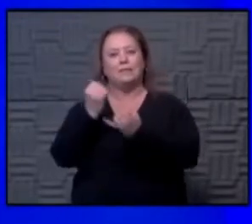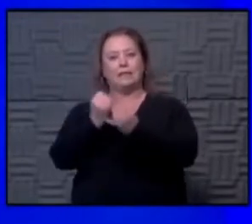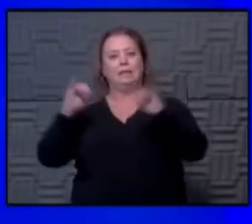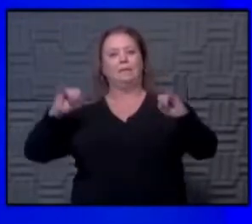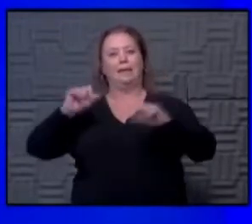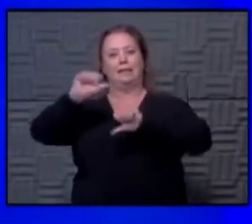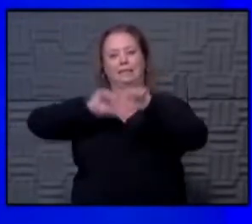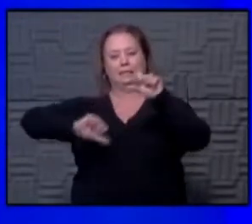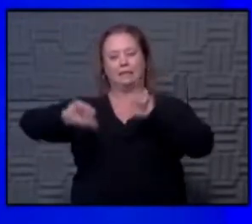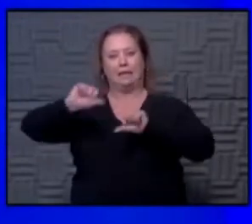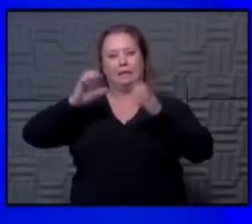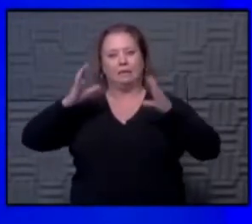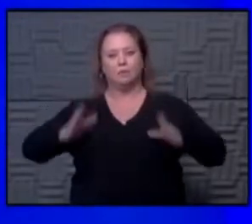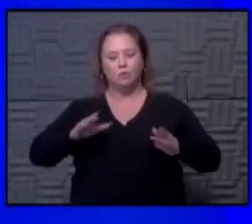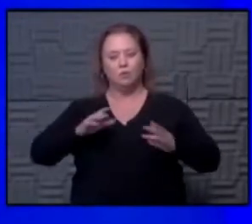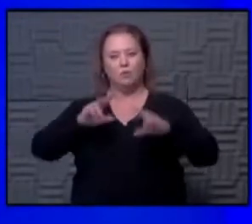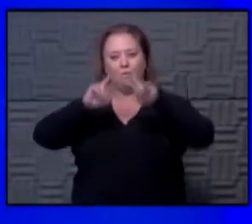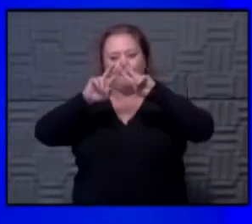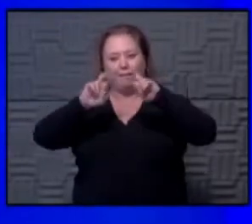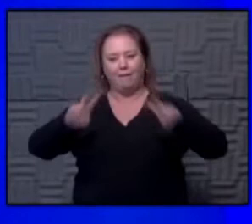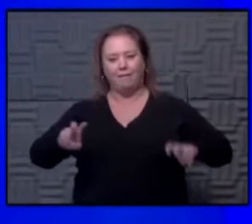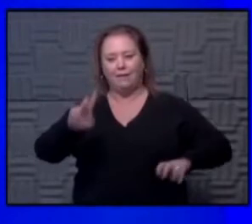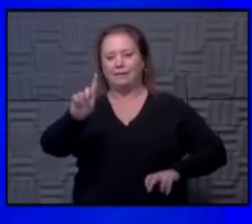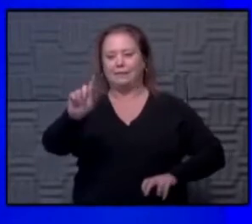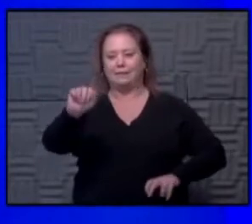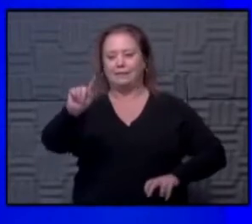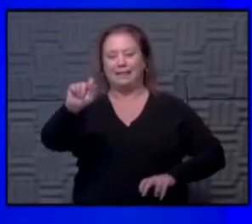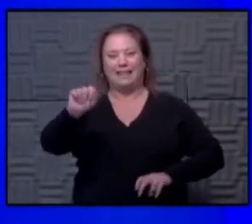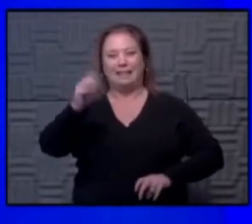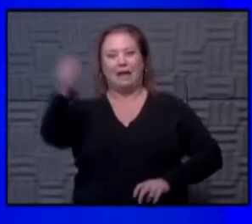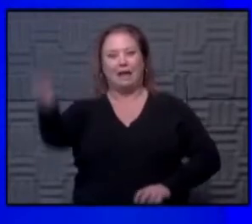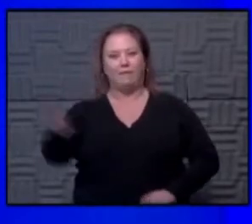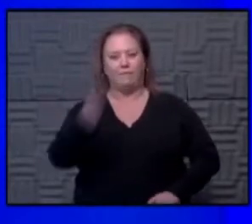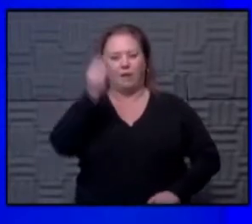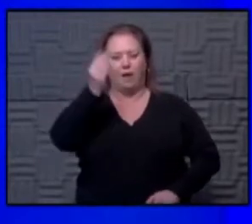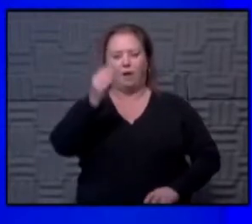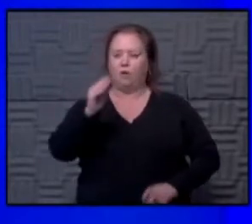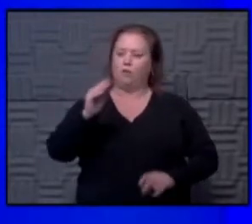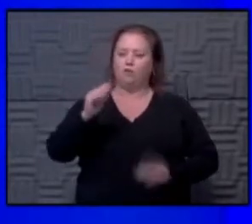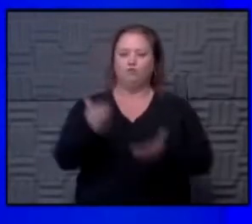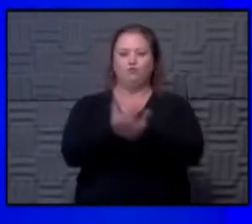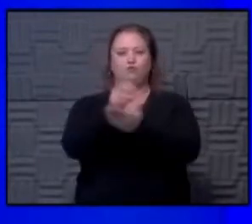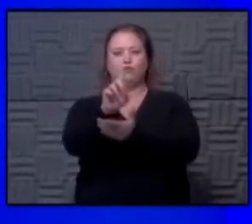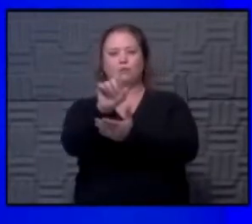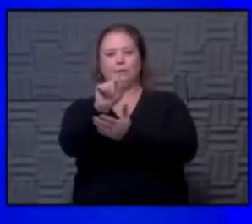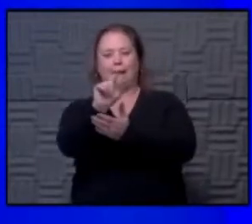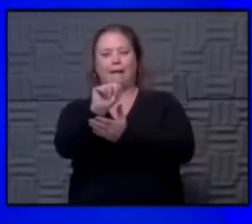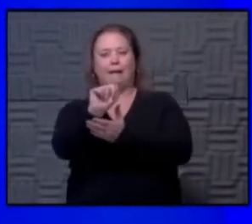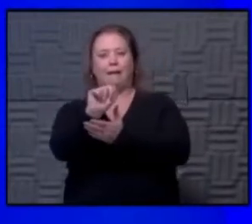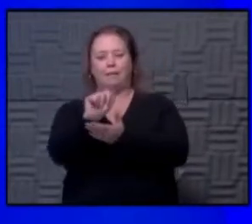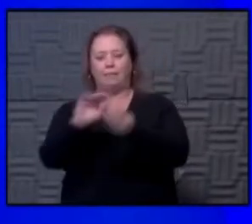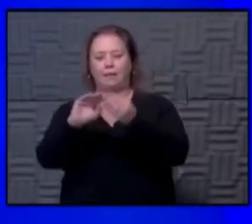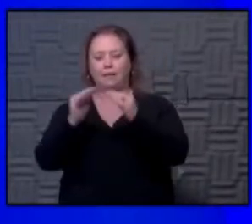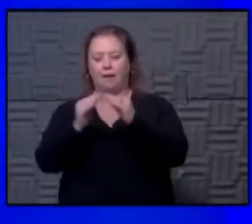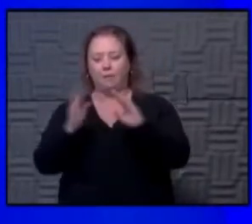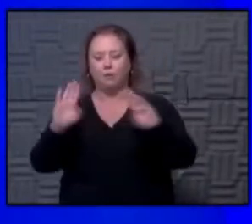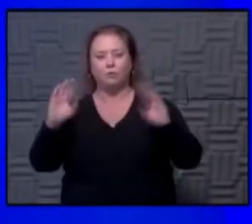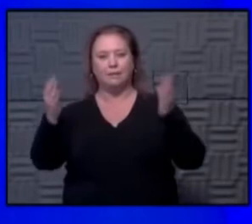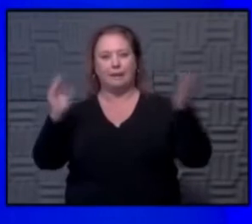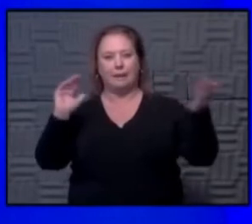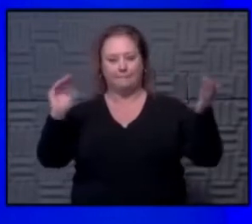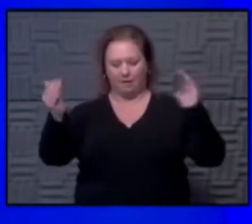scientists that are analyzing the data, they get that raw data, so they are able to analyze just the numbers themselves. It hasn't been